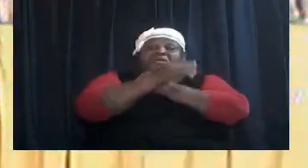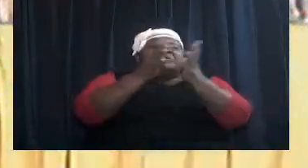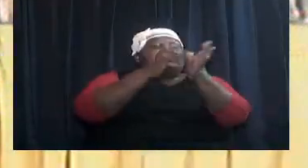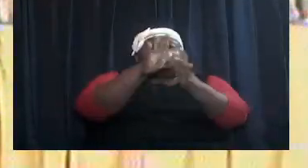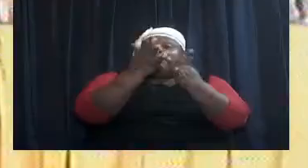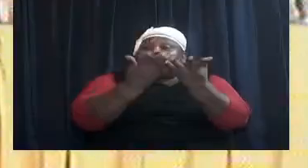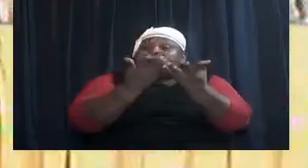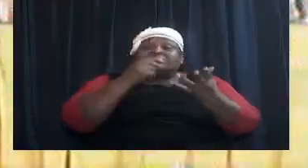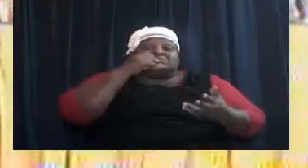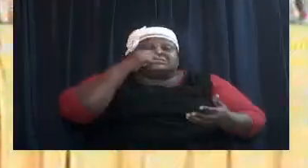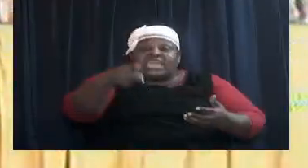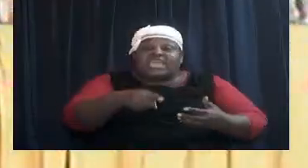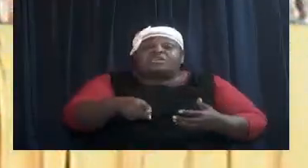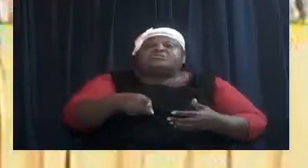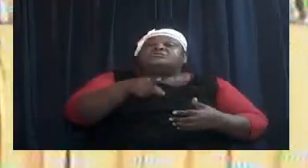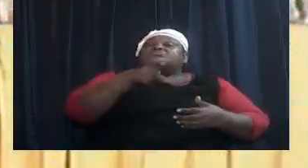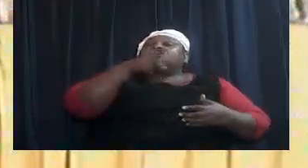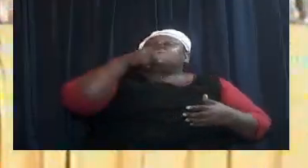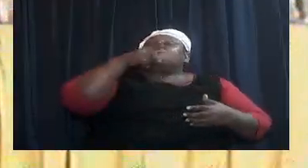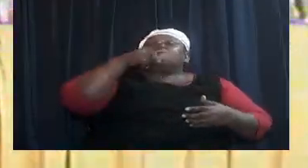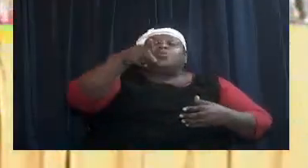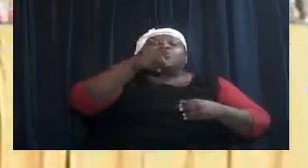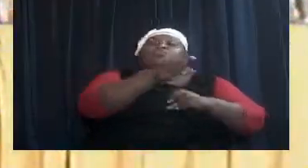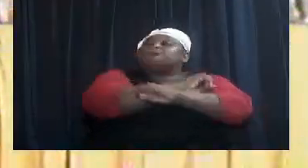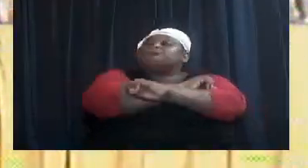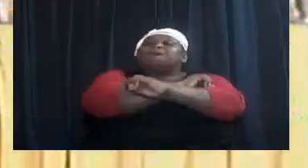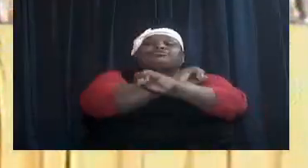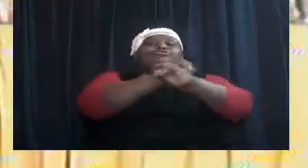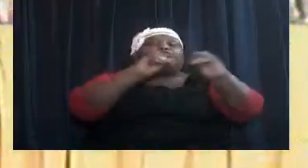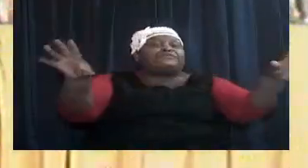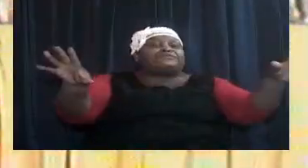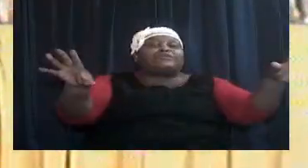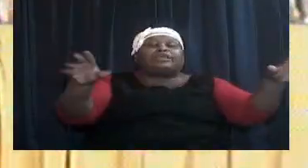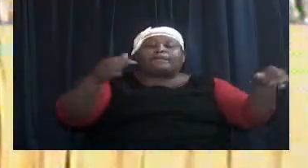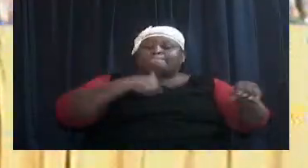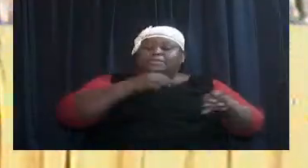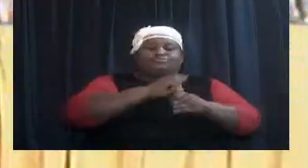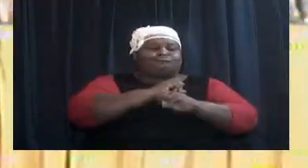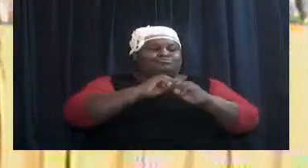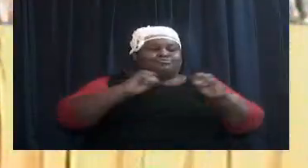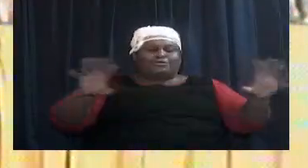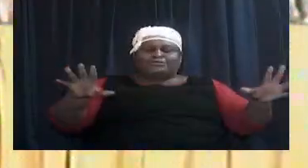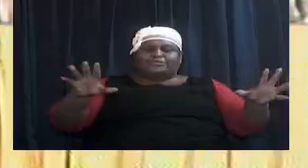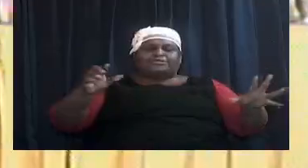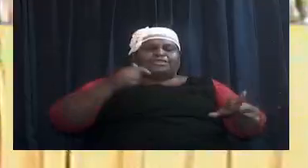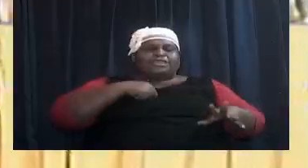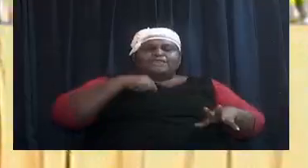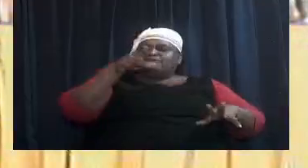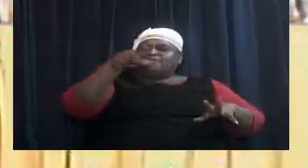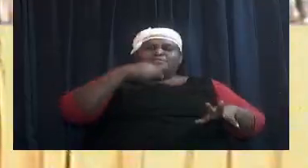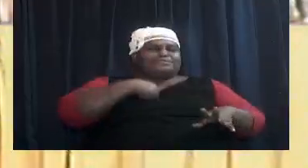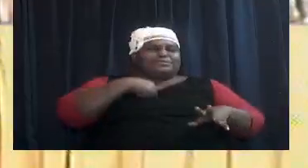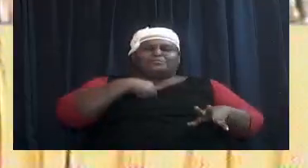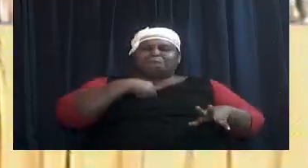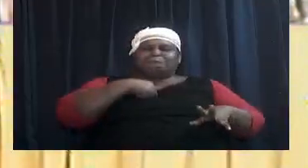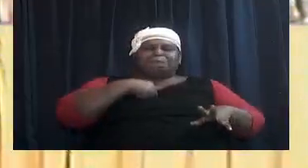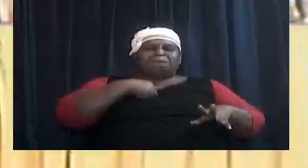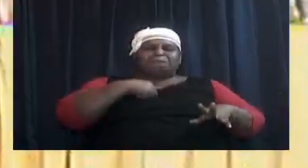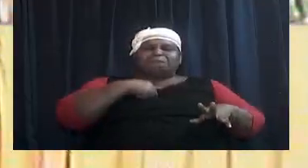said, he is nothing at all.